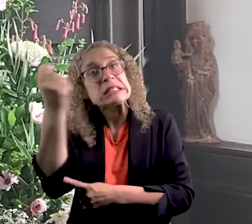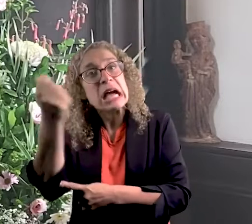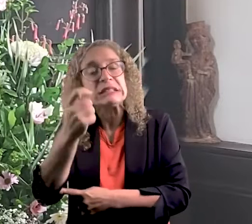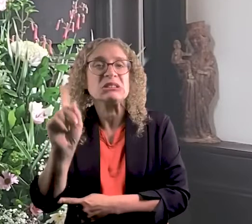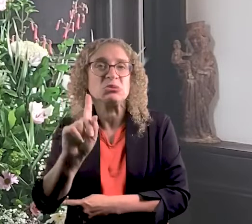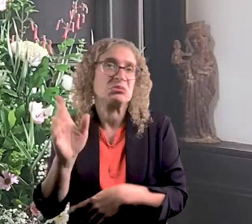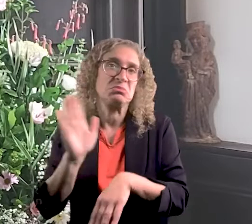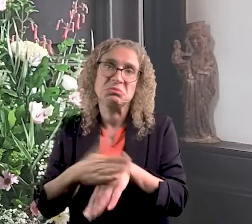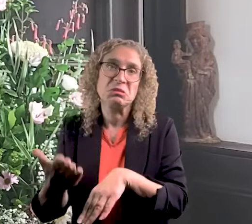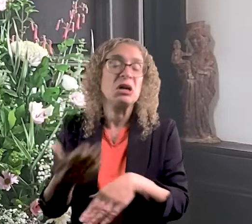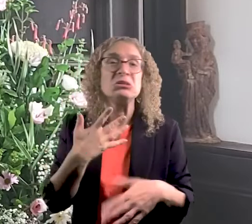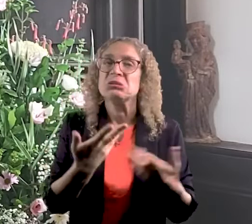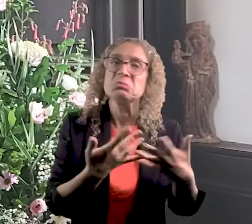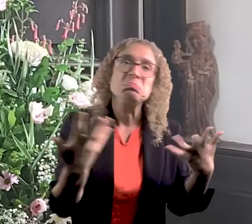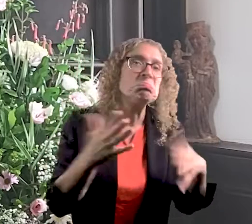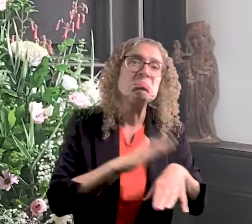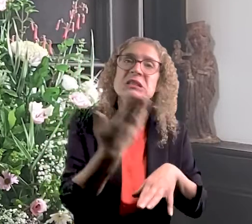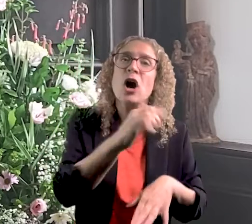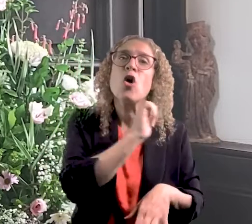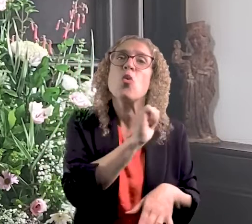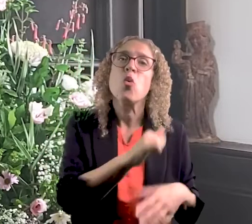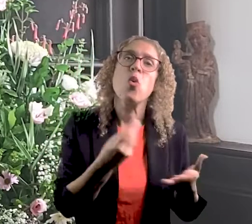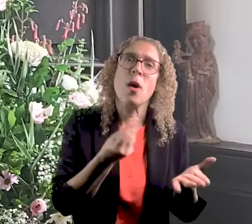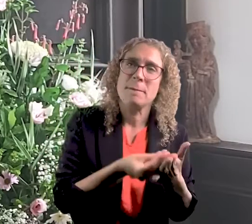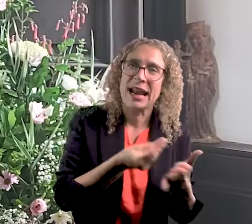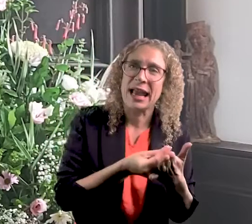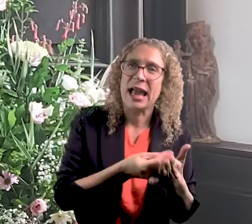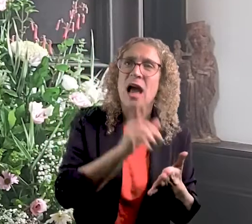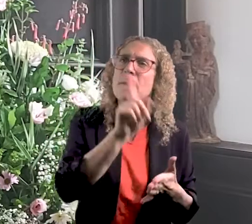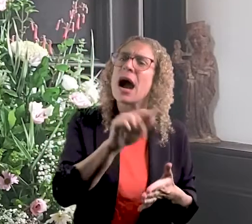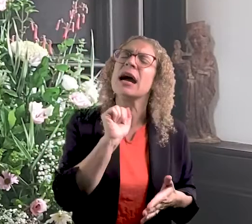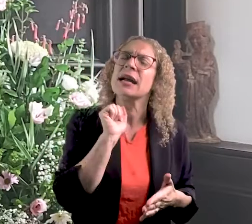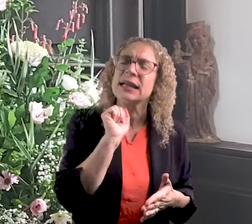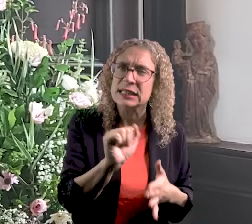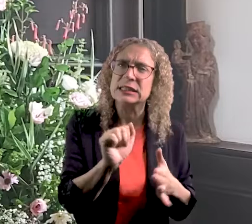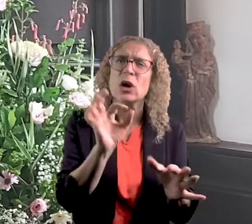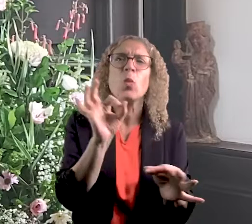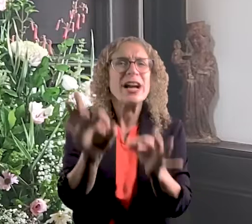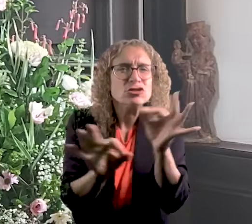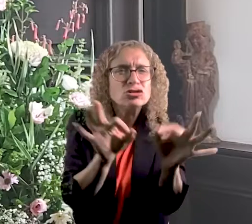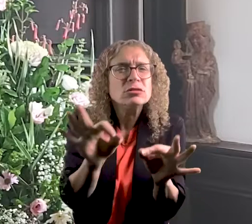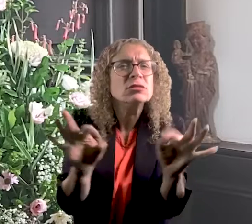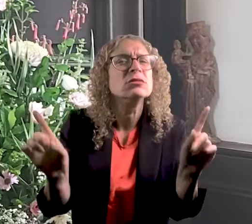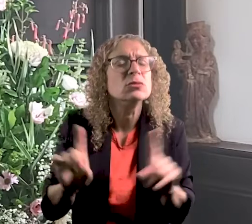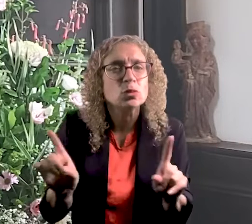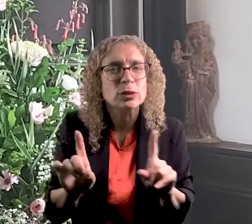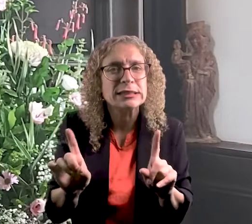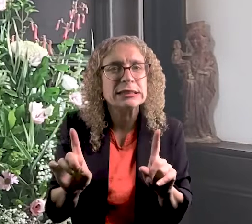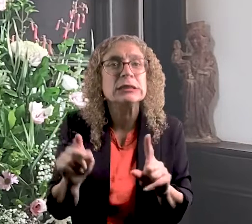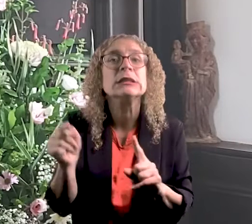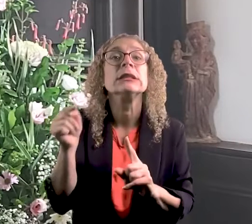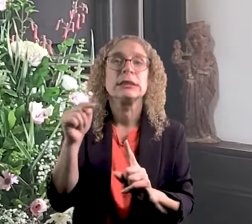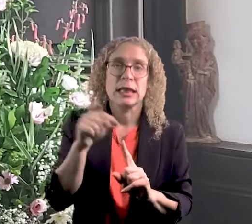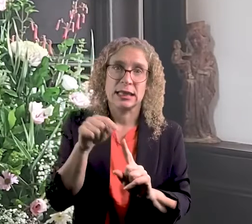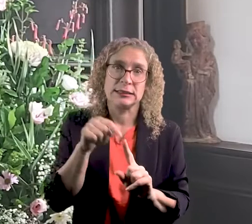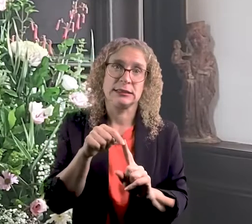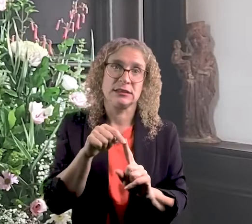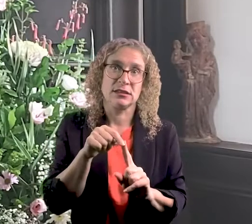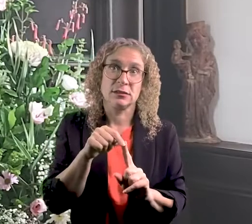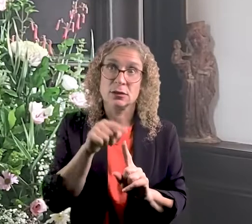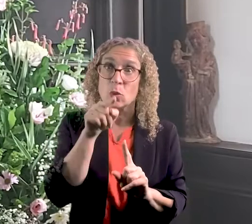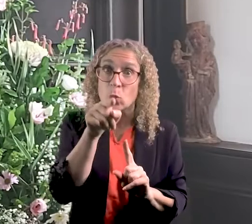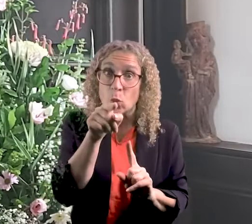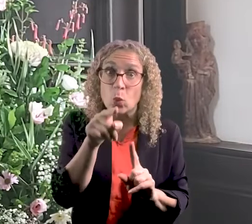been, no matter how much money we have made. And the whole question of everything comes